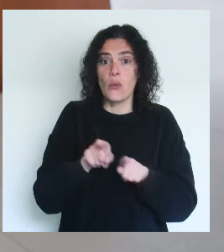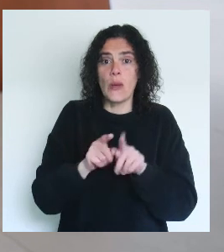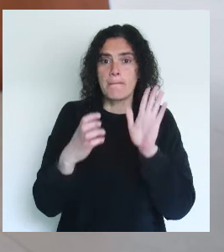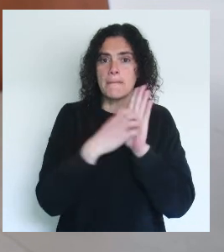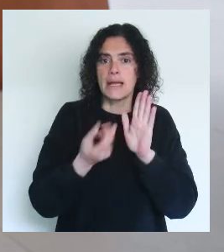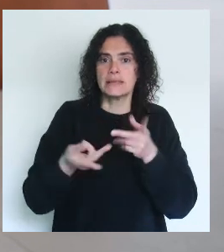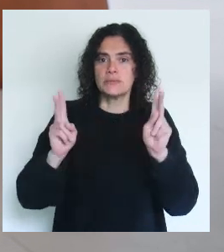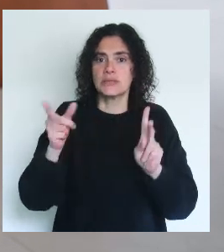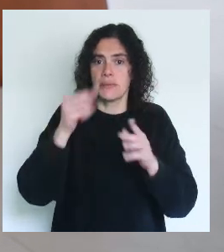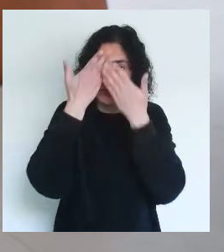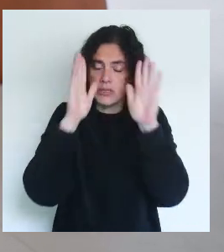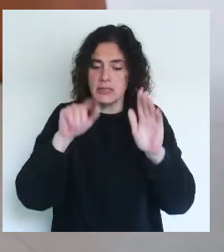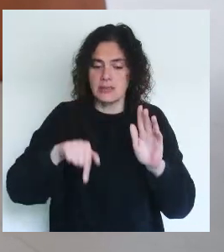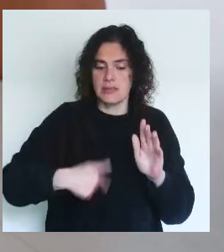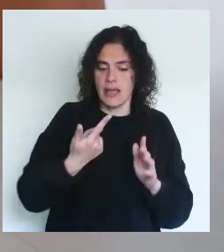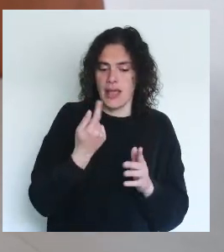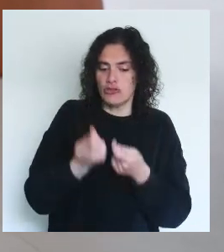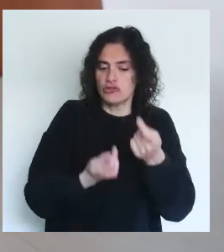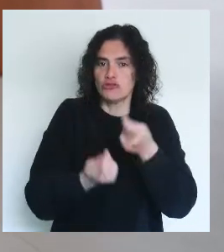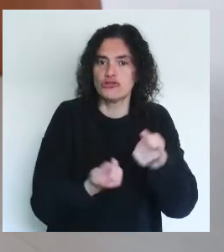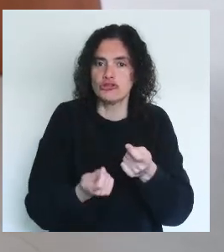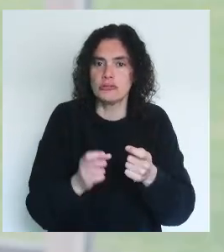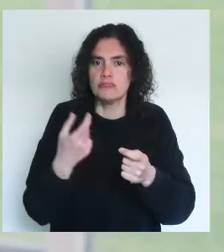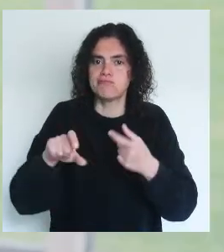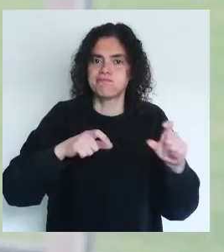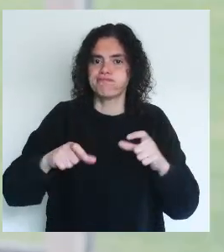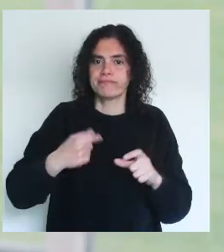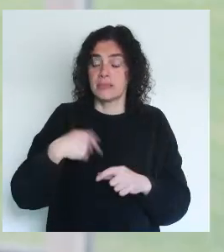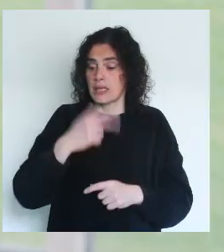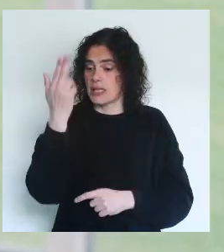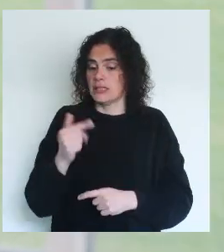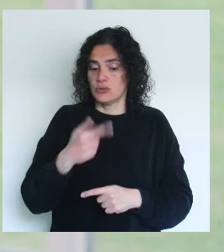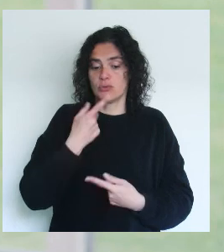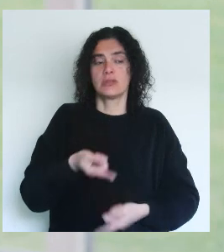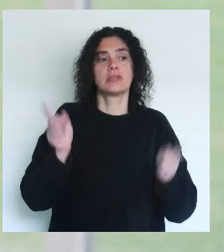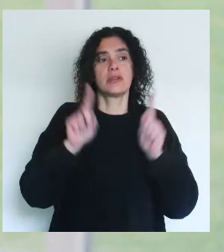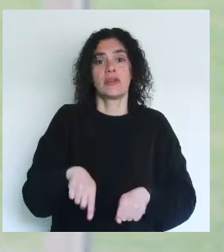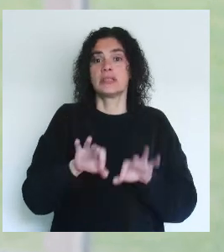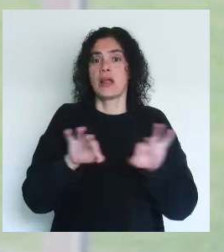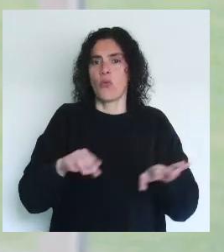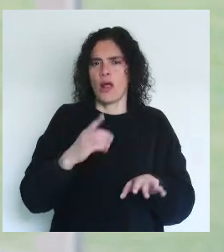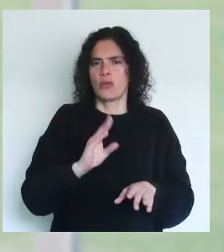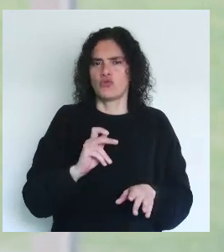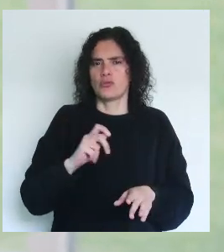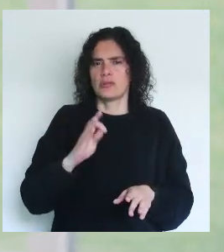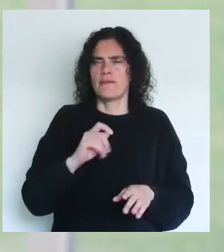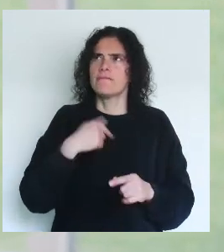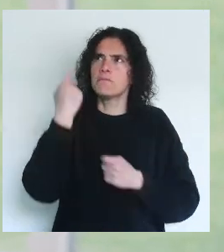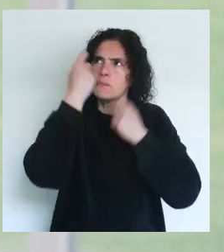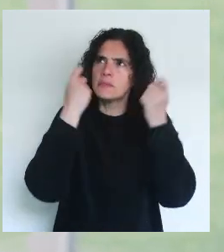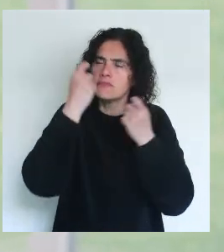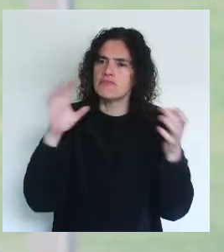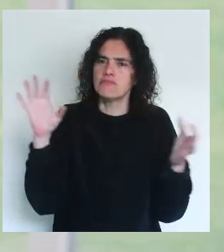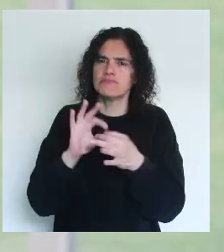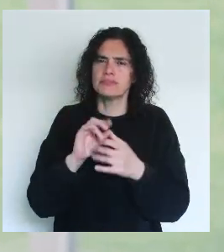freedom and democracy that has been fragmented, we have an artist again, like Joseph Beuys,